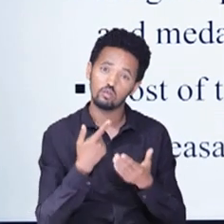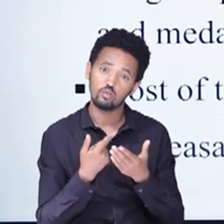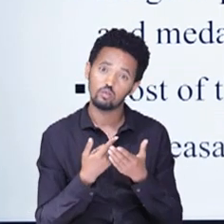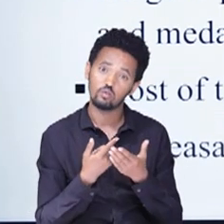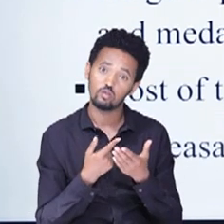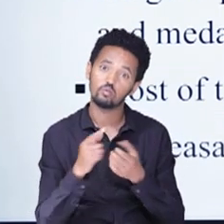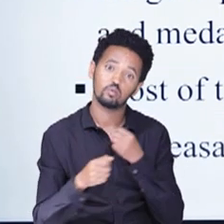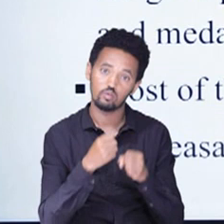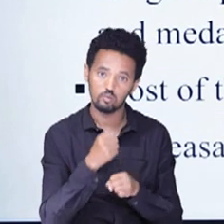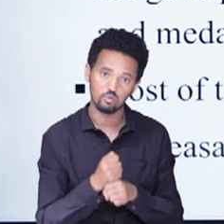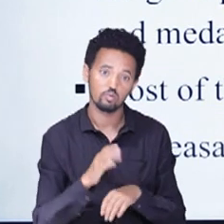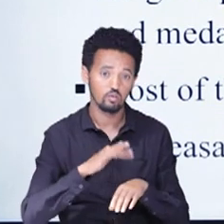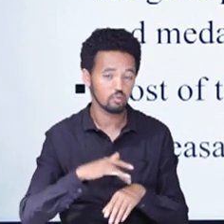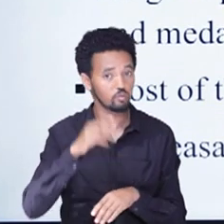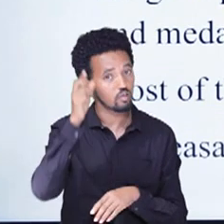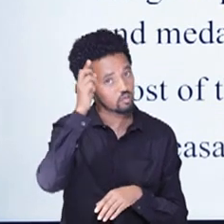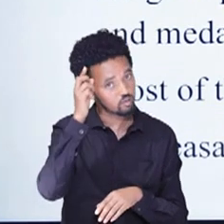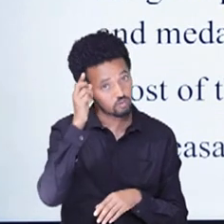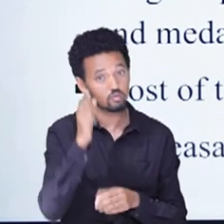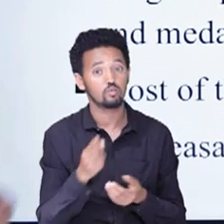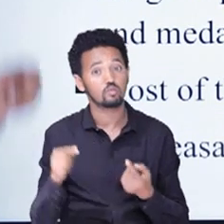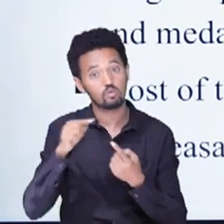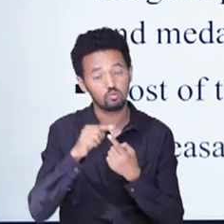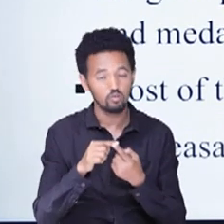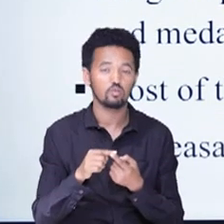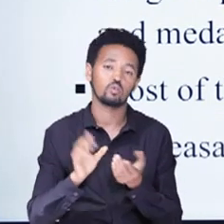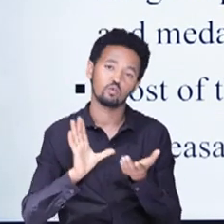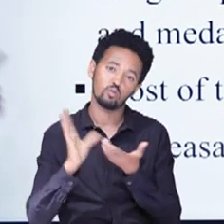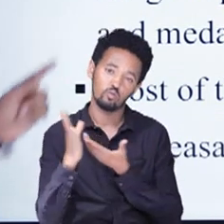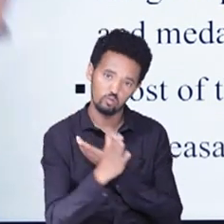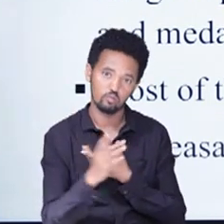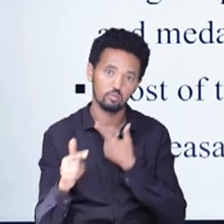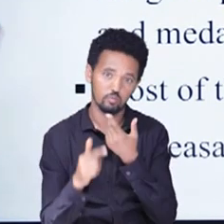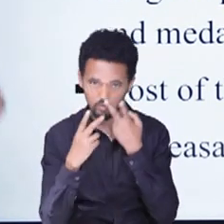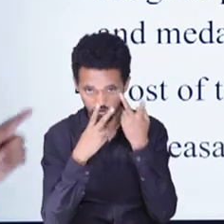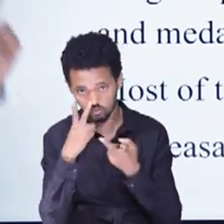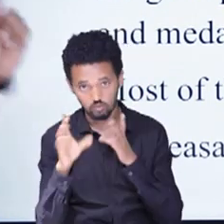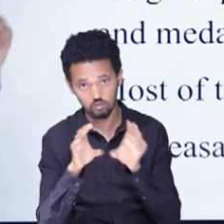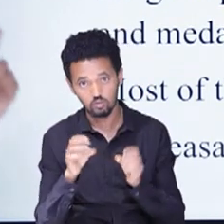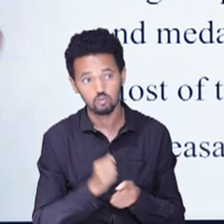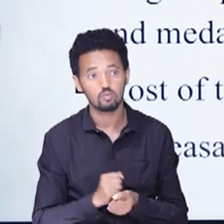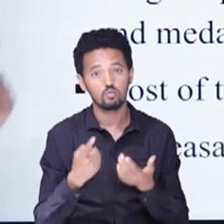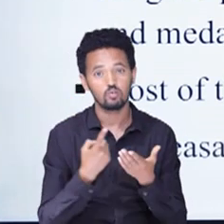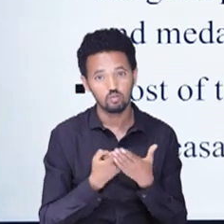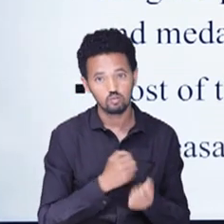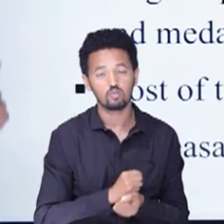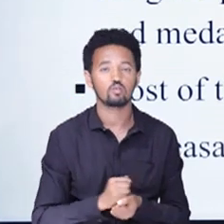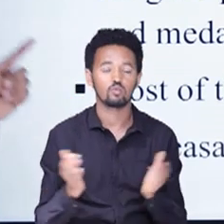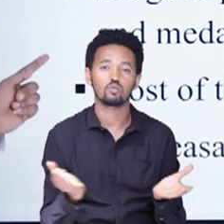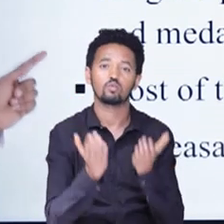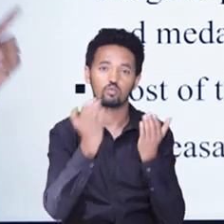1969, Emperor Haile Selassie visited Gojam. The emperor gave promotion and festus